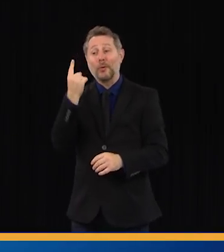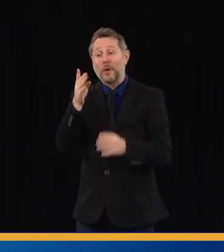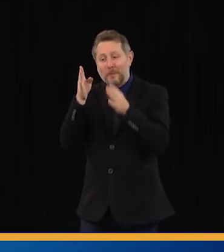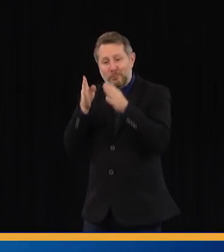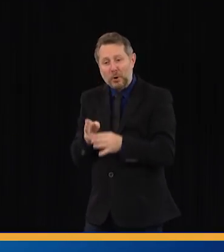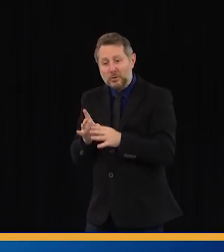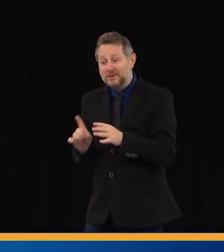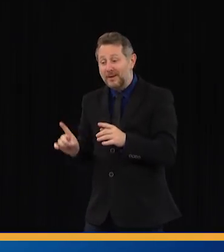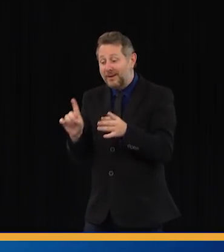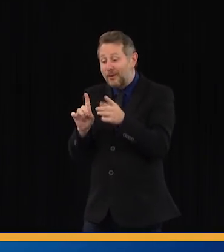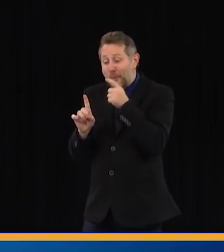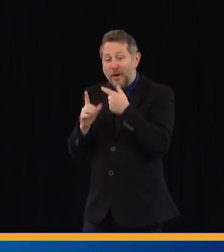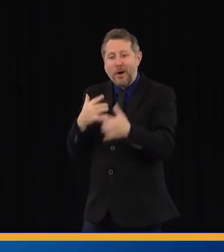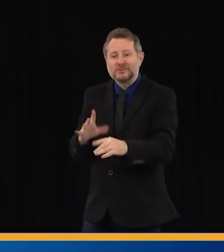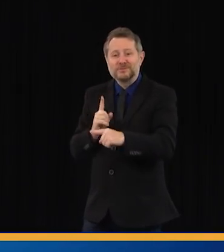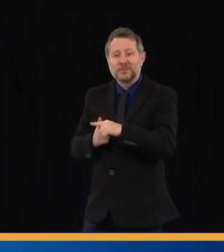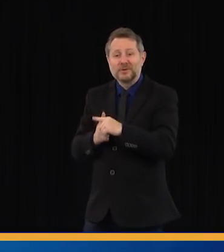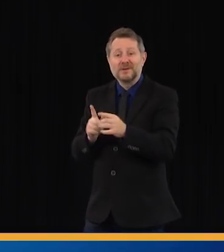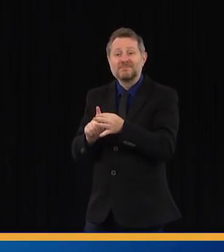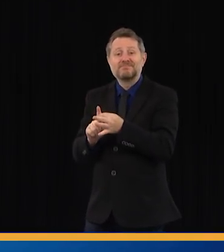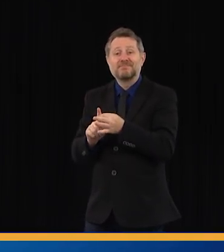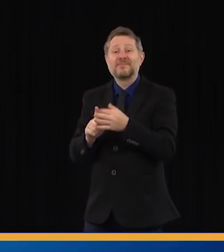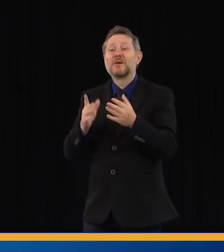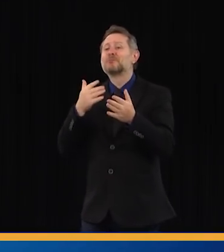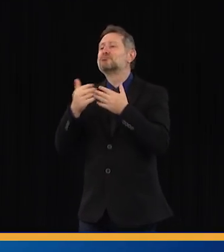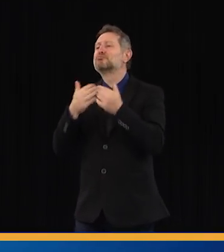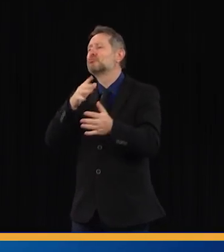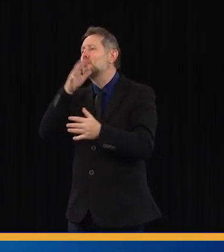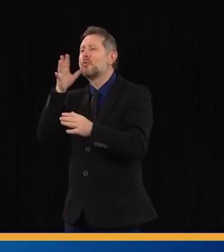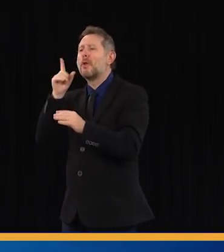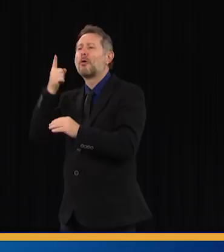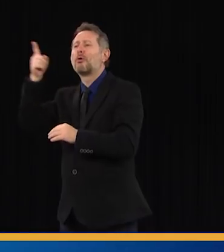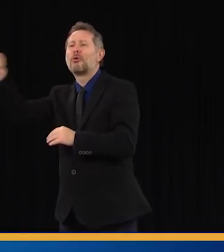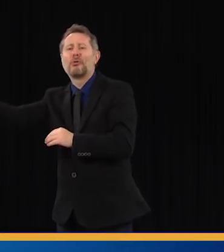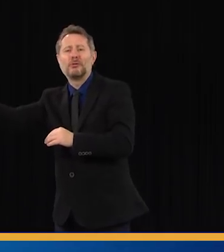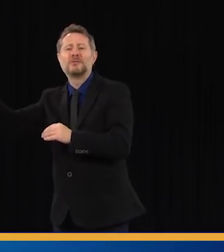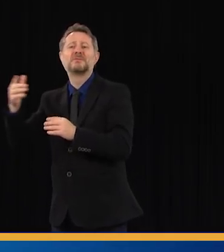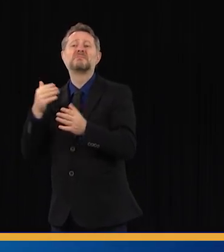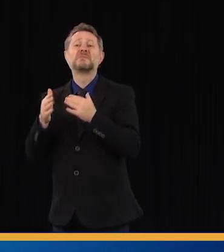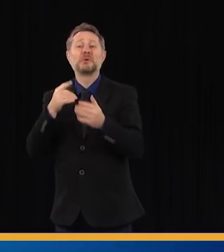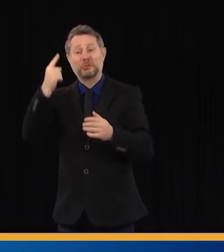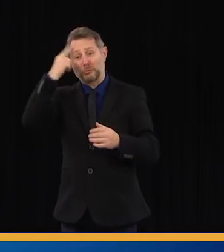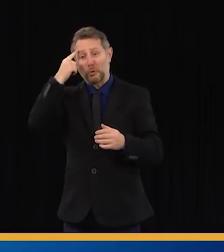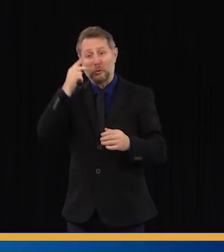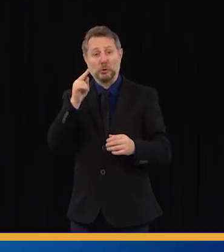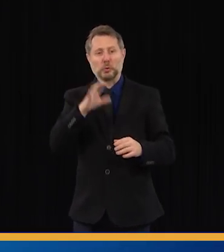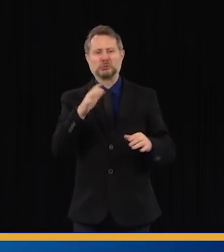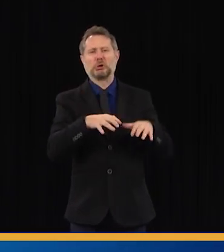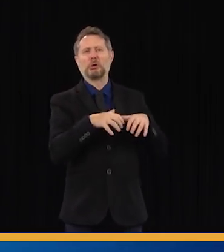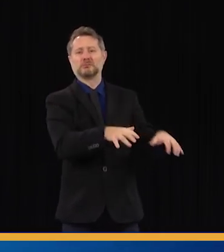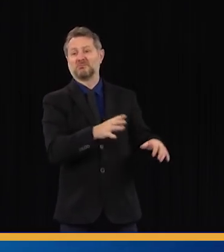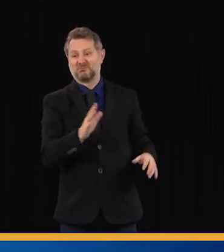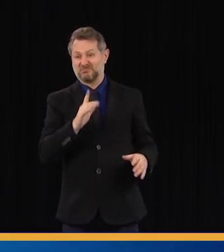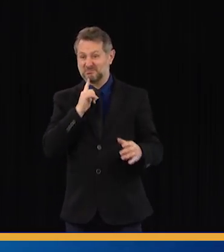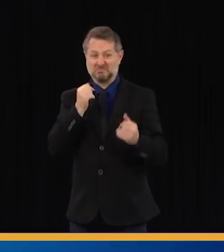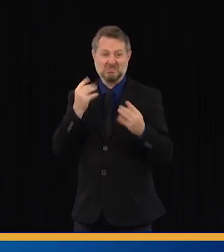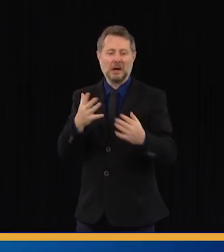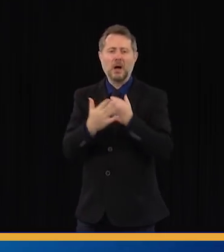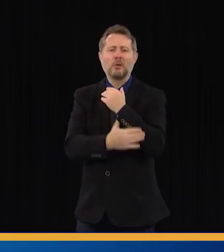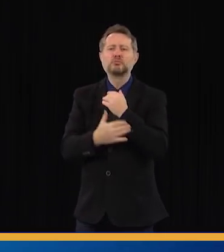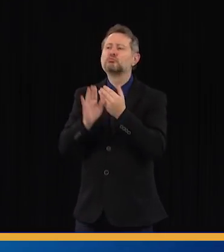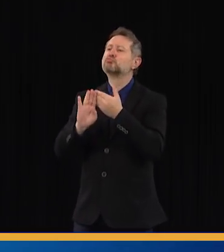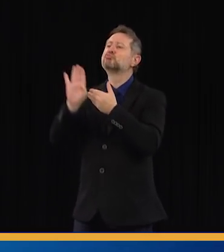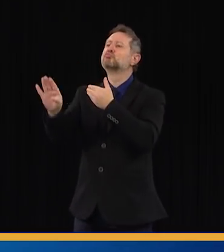environment. You can be in a very rural county. You know, people think New York, oh, it's all New York City. No, we have counties that have more cows than